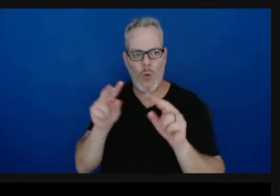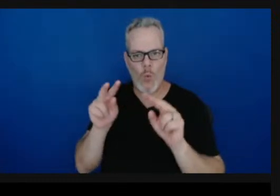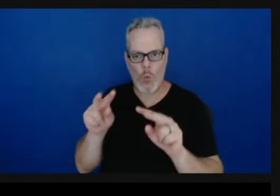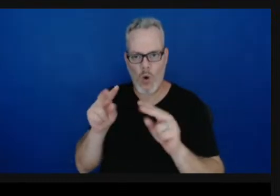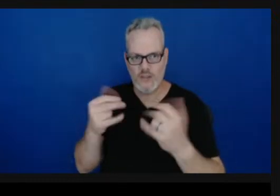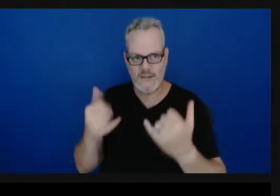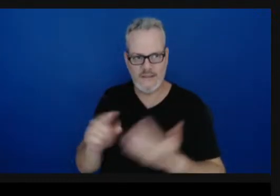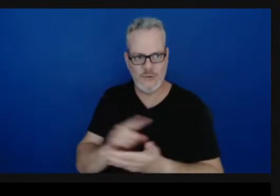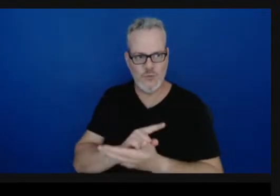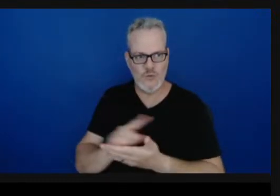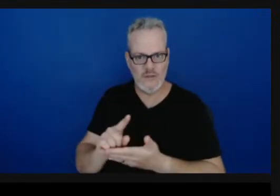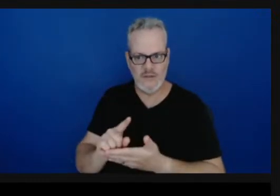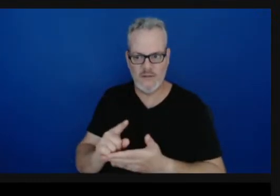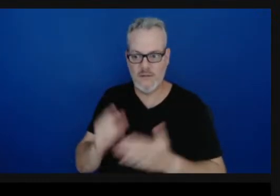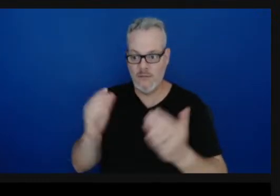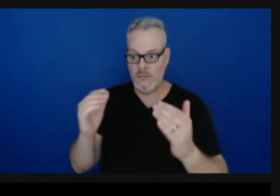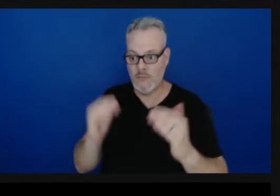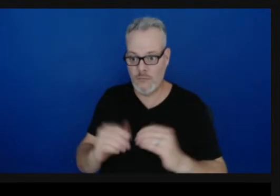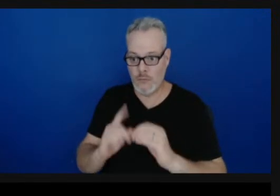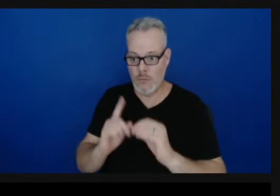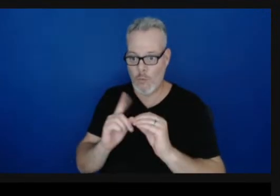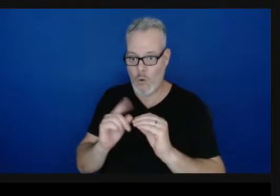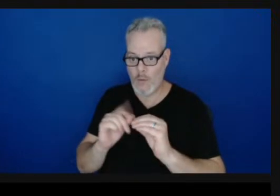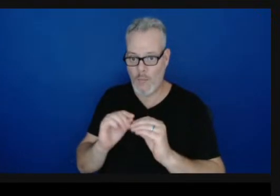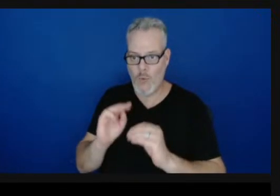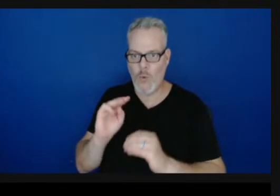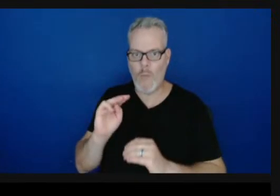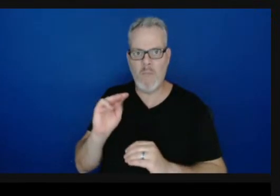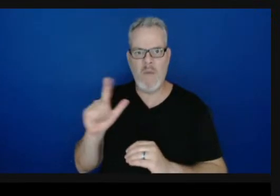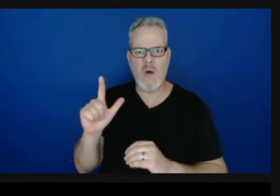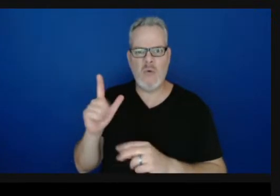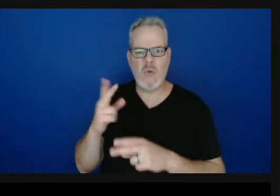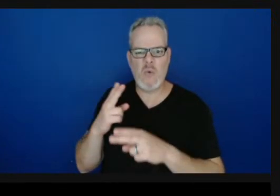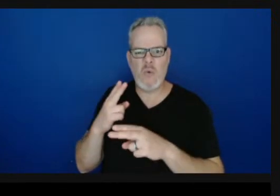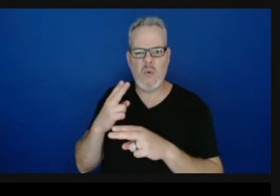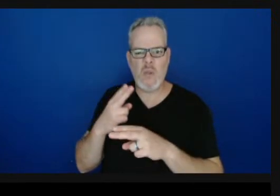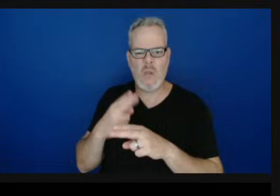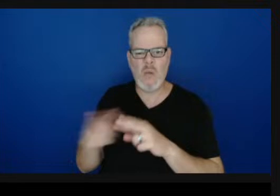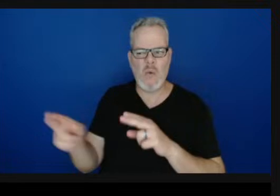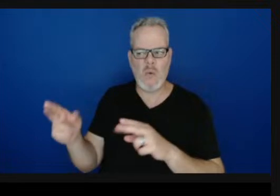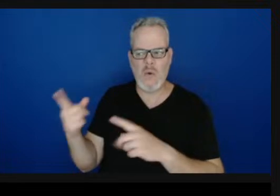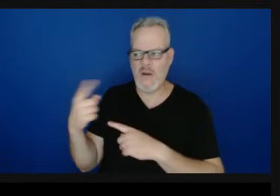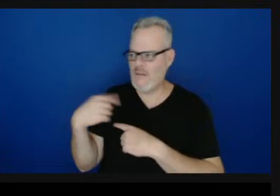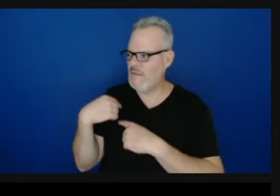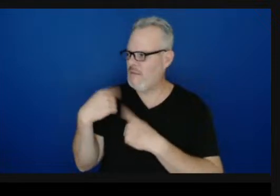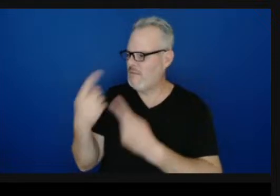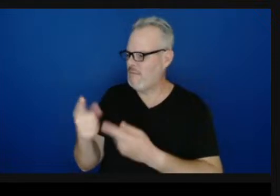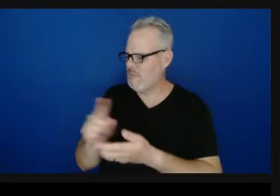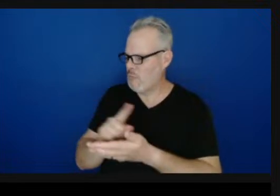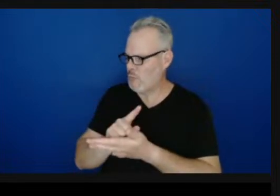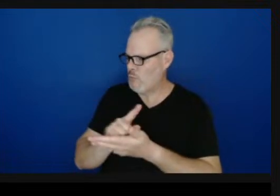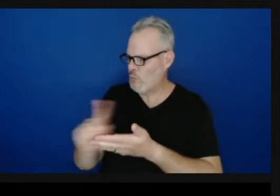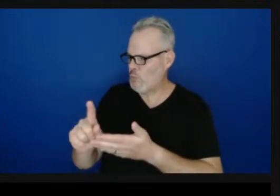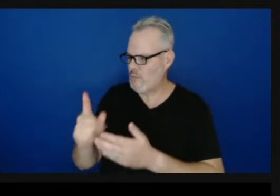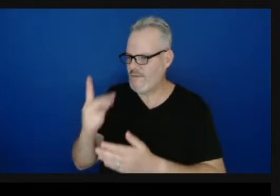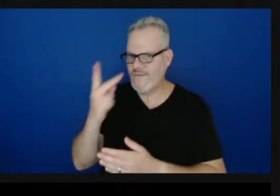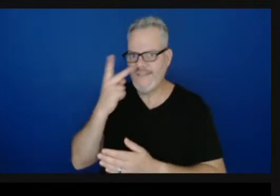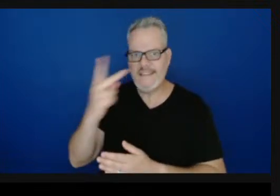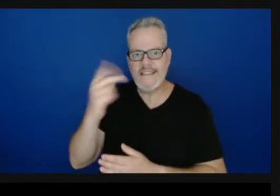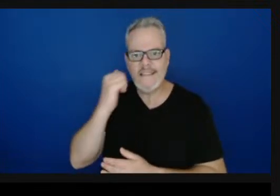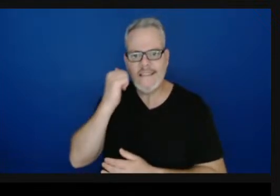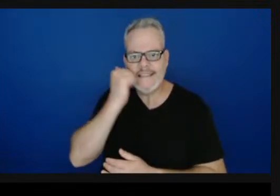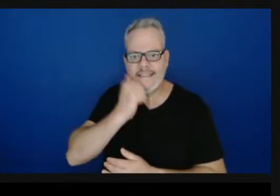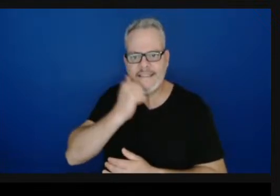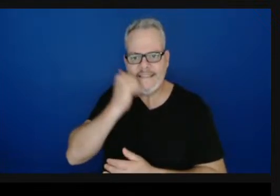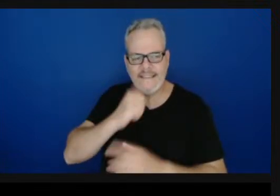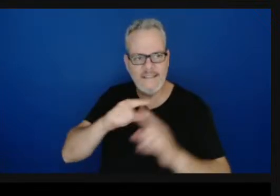Maunaloa, which will not take us very long. Over the last week, we've seen the daily variations, a little increase in